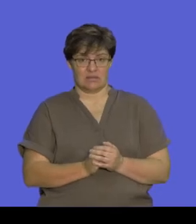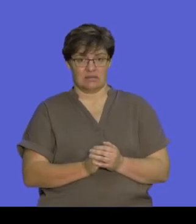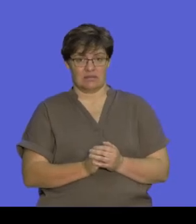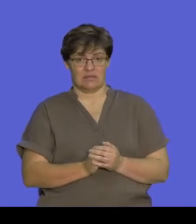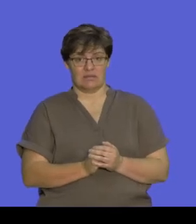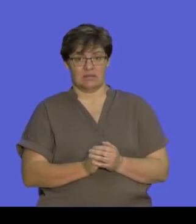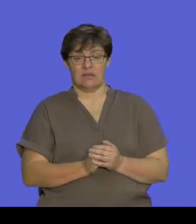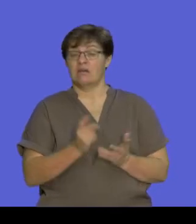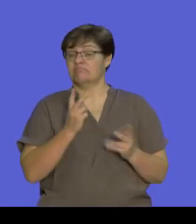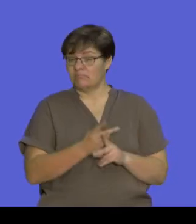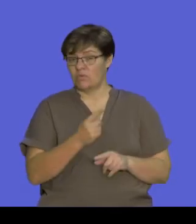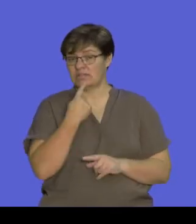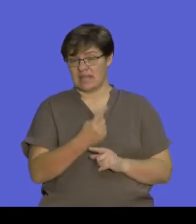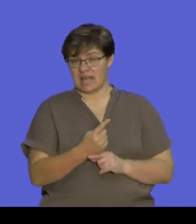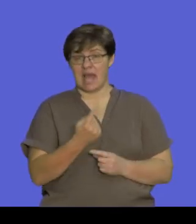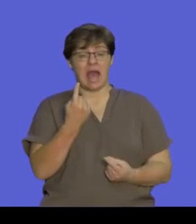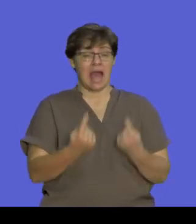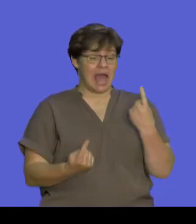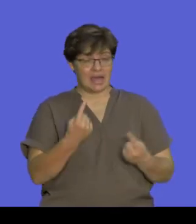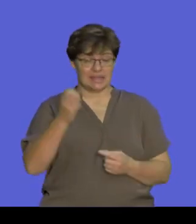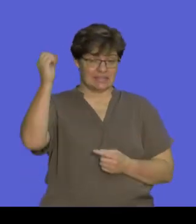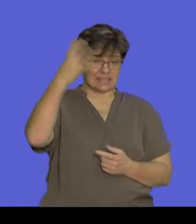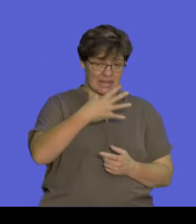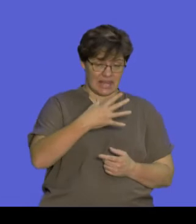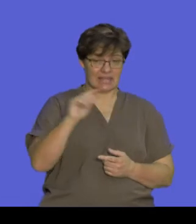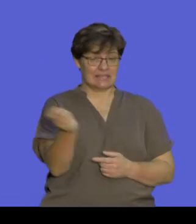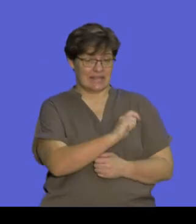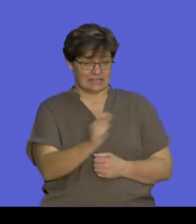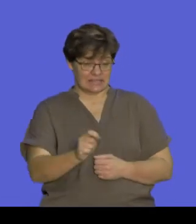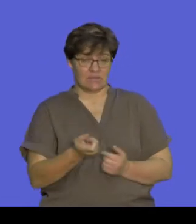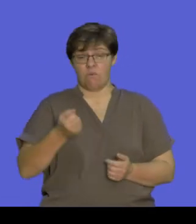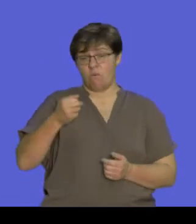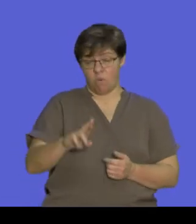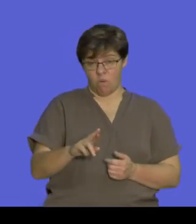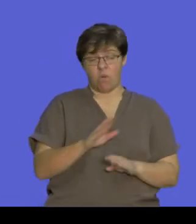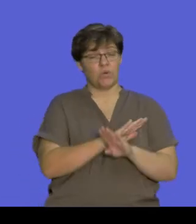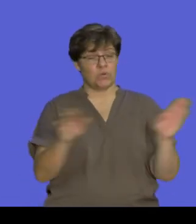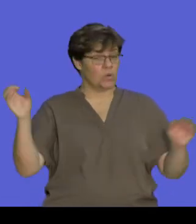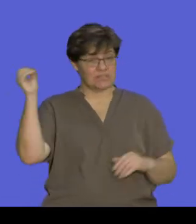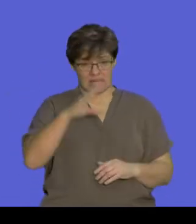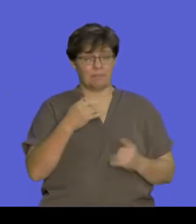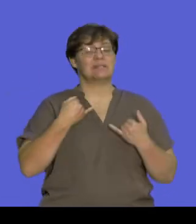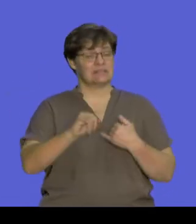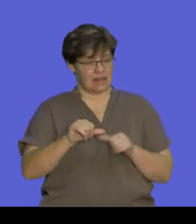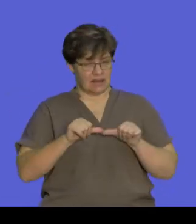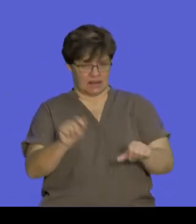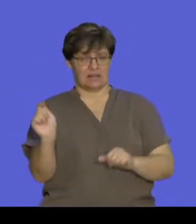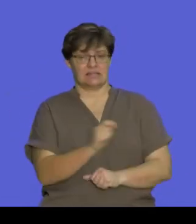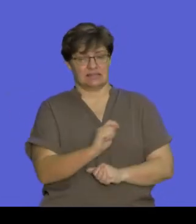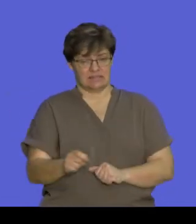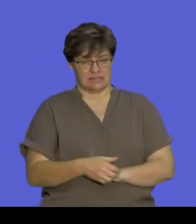say it's either sunny and tennis or not sunny but still tennis. And because